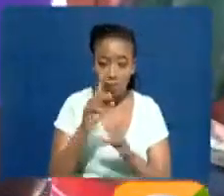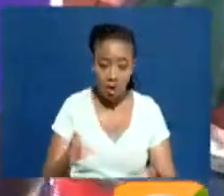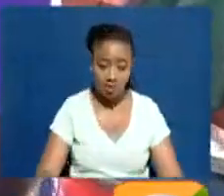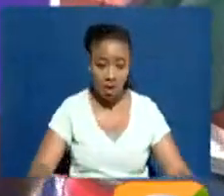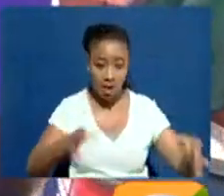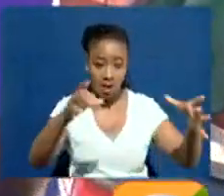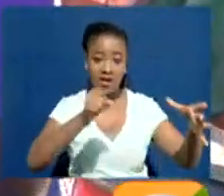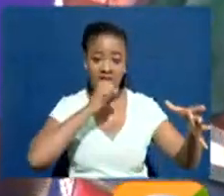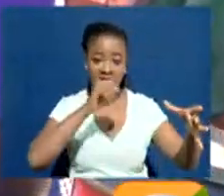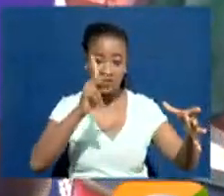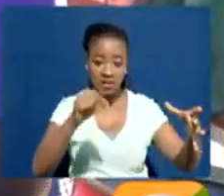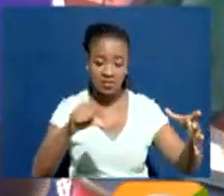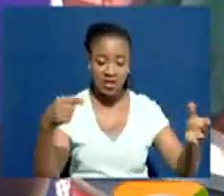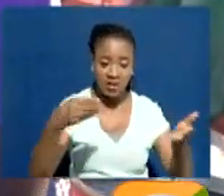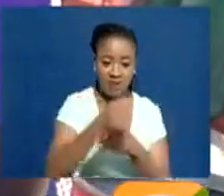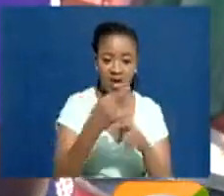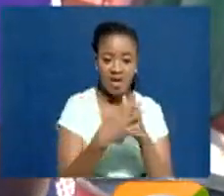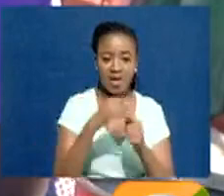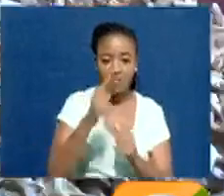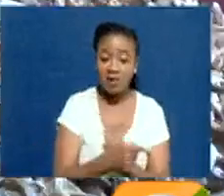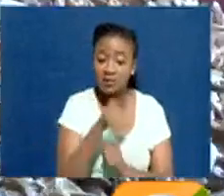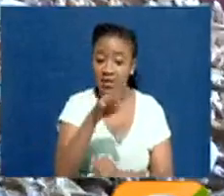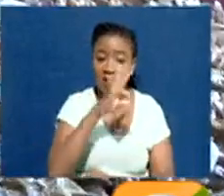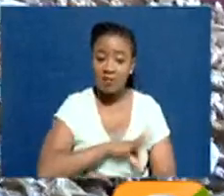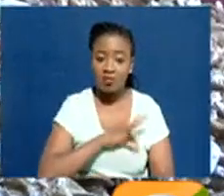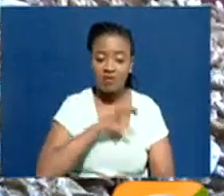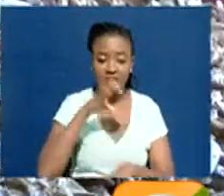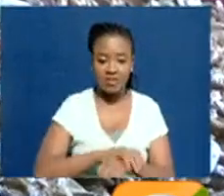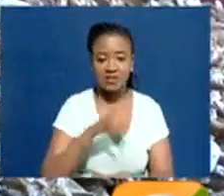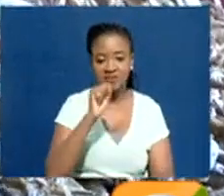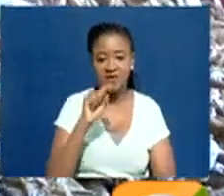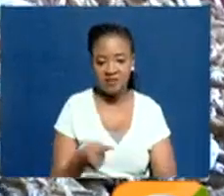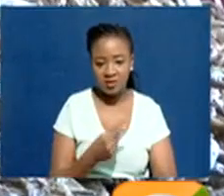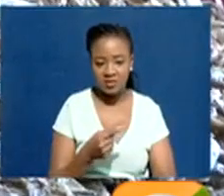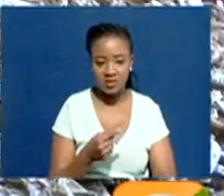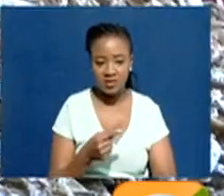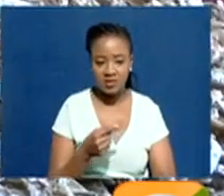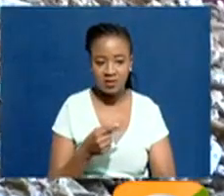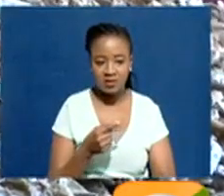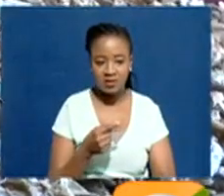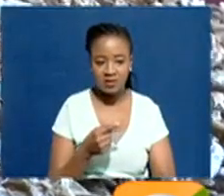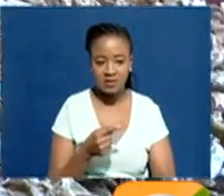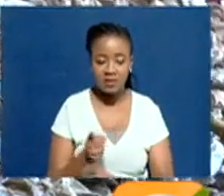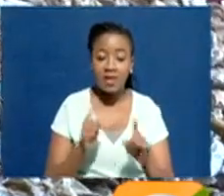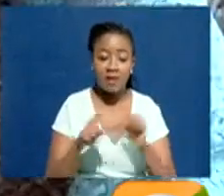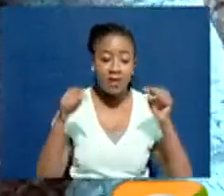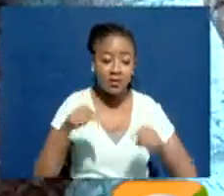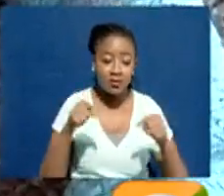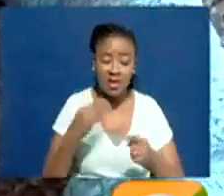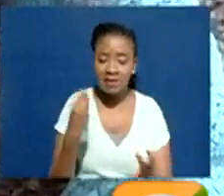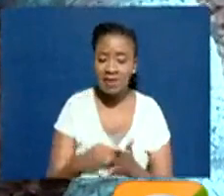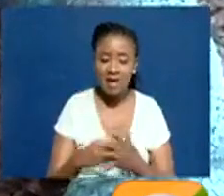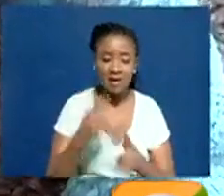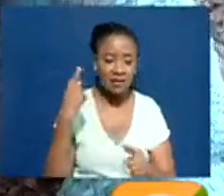omena at 8000 shillings, which got her a profit of 5000 shillings. Today, the price has doubled and